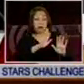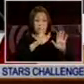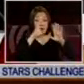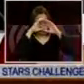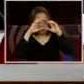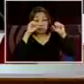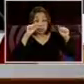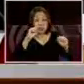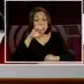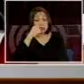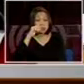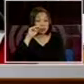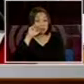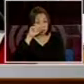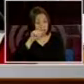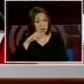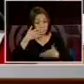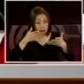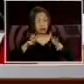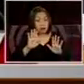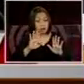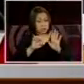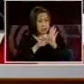president to leave the country despite the